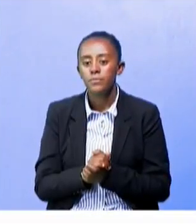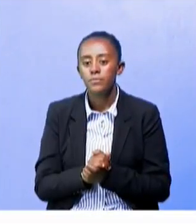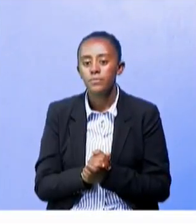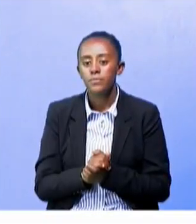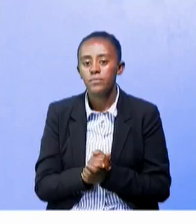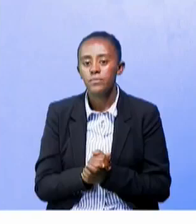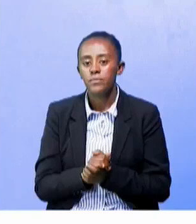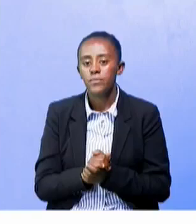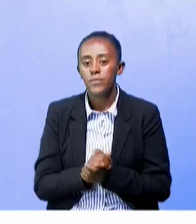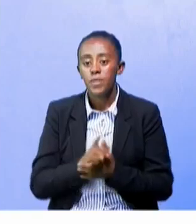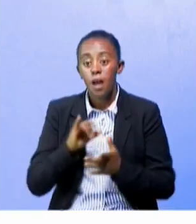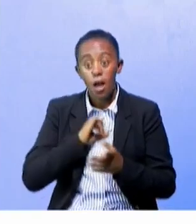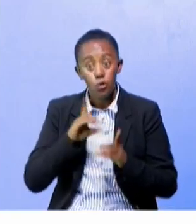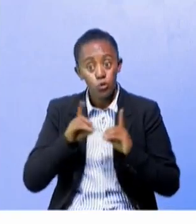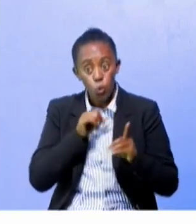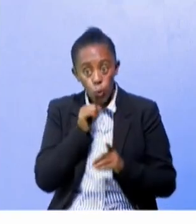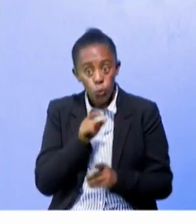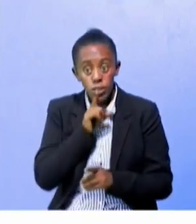agree.